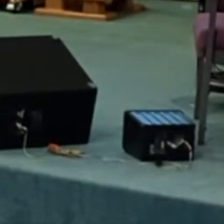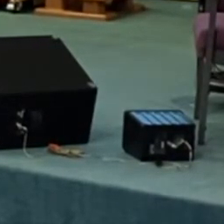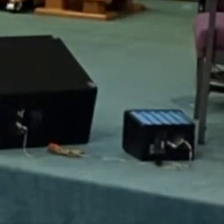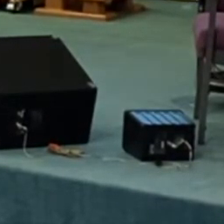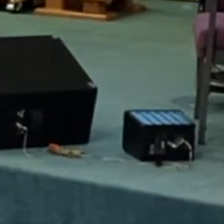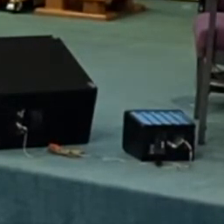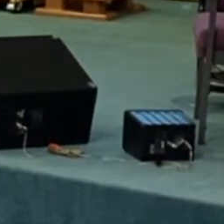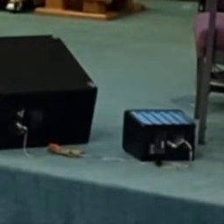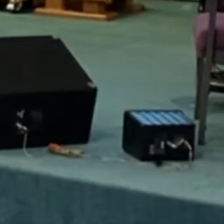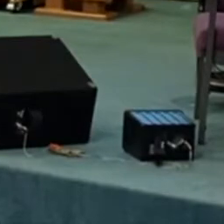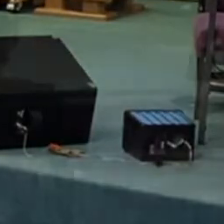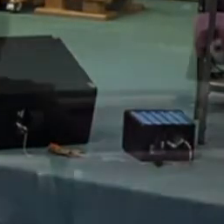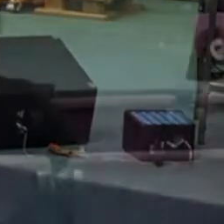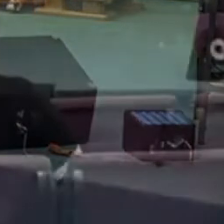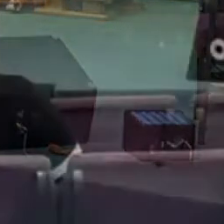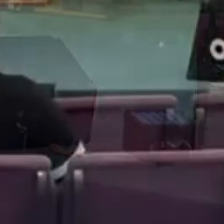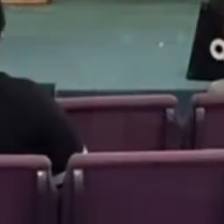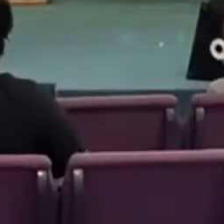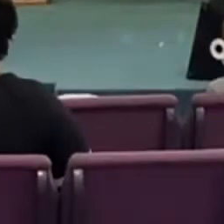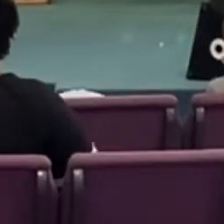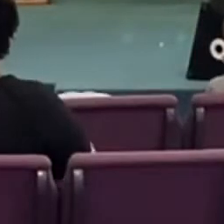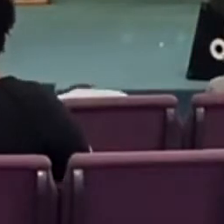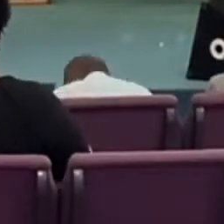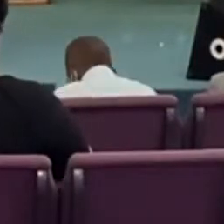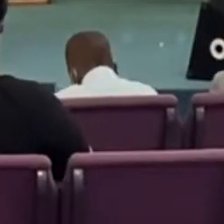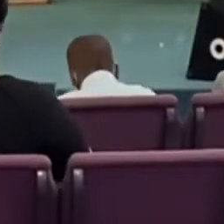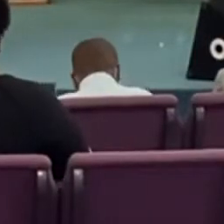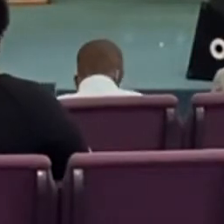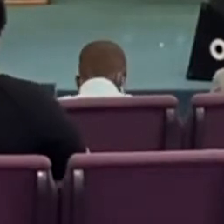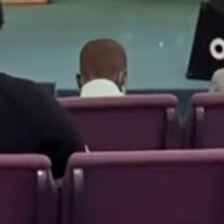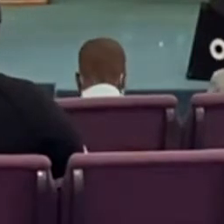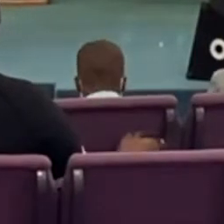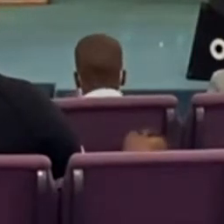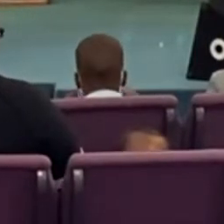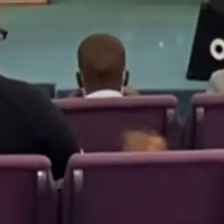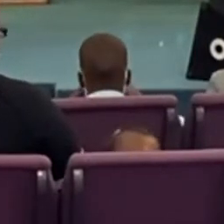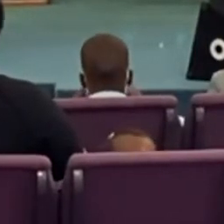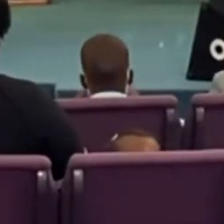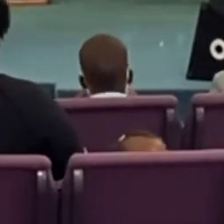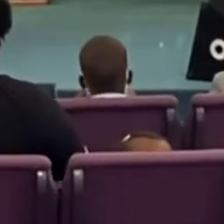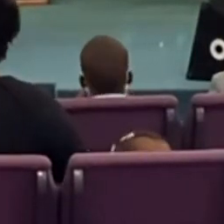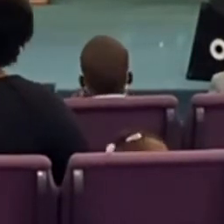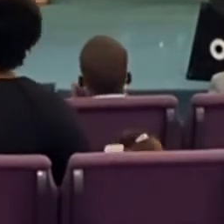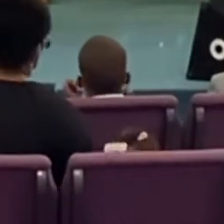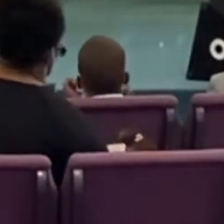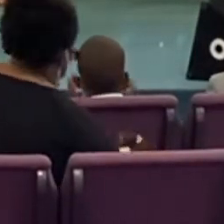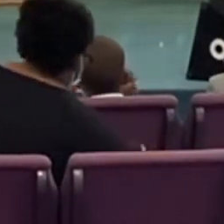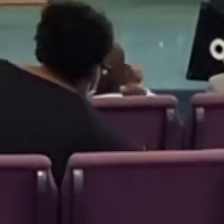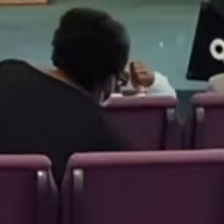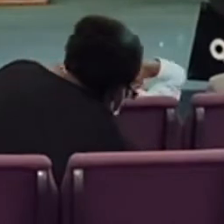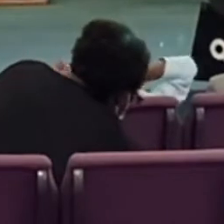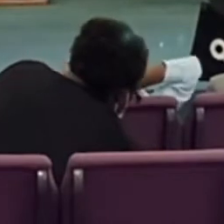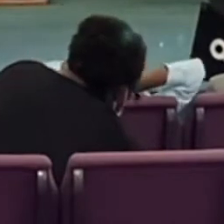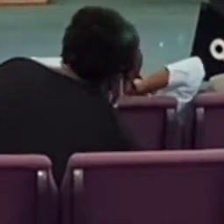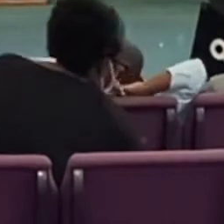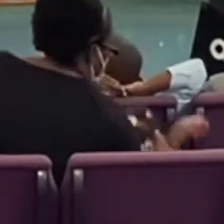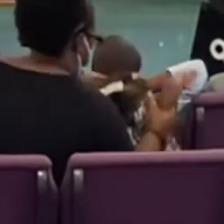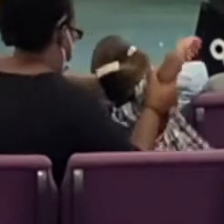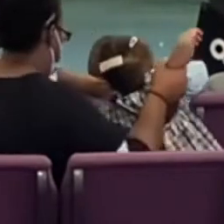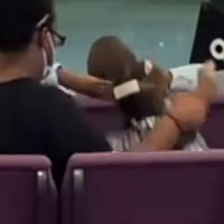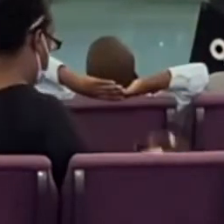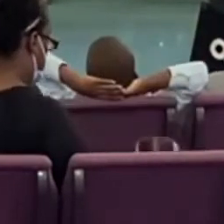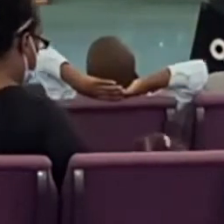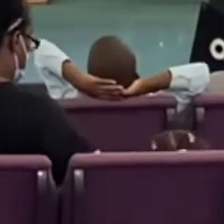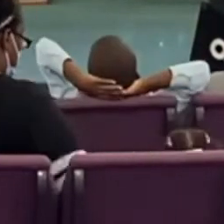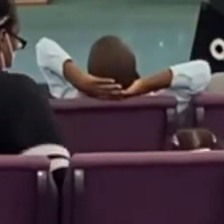to change the atmosphere. It's going to change the atmosphere in here. All right. It's going to change the atmosphere for those who are